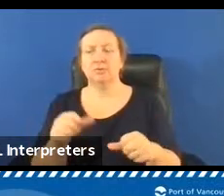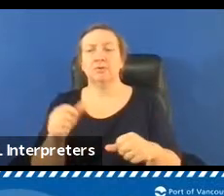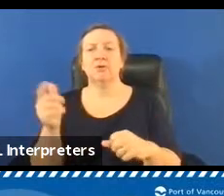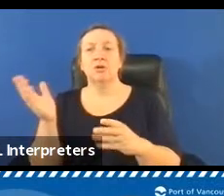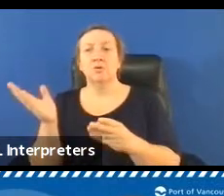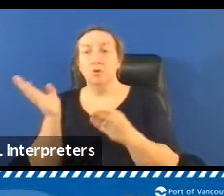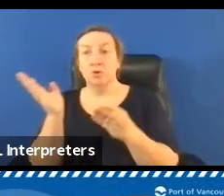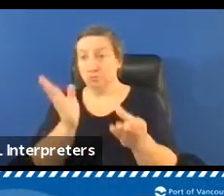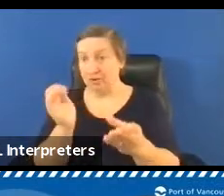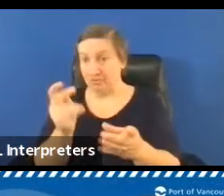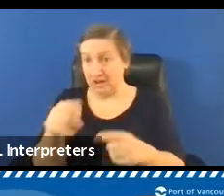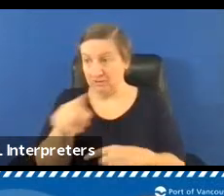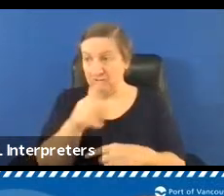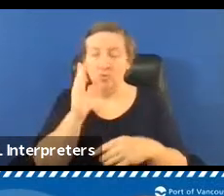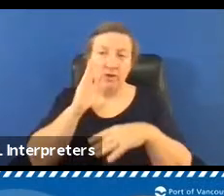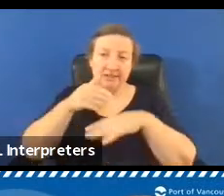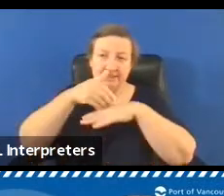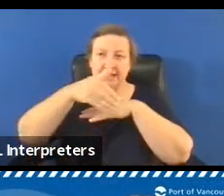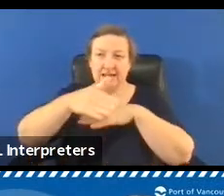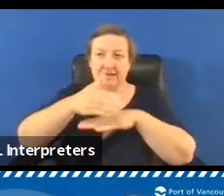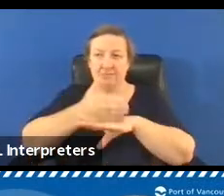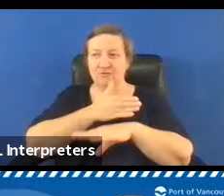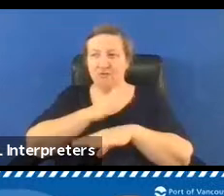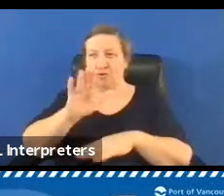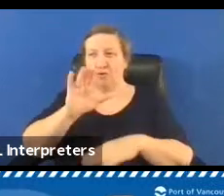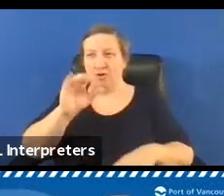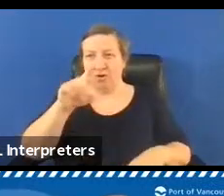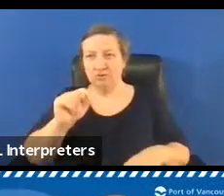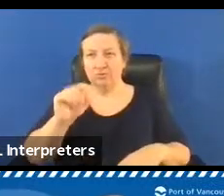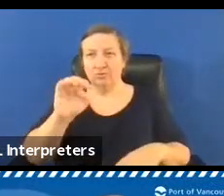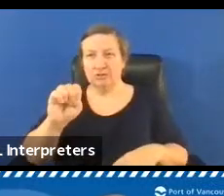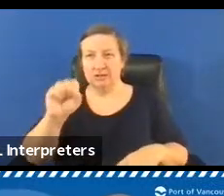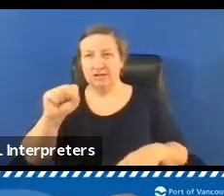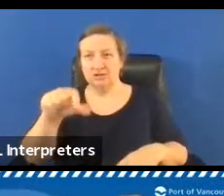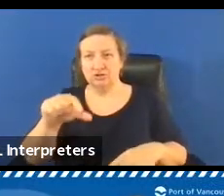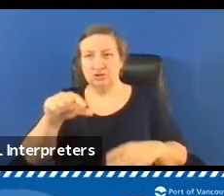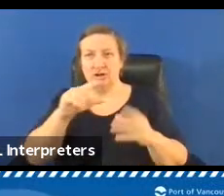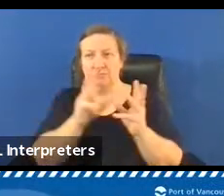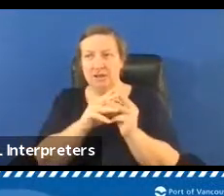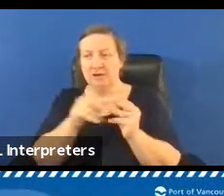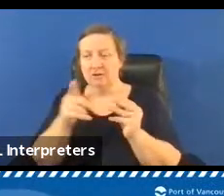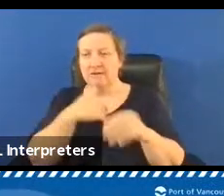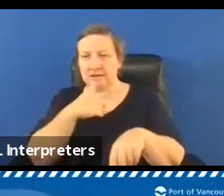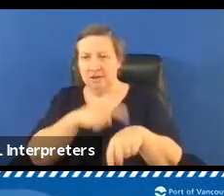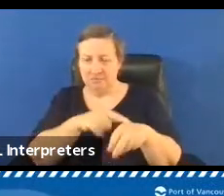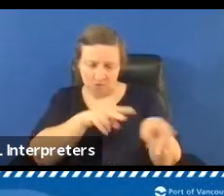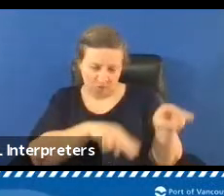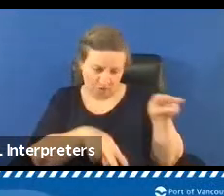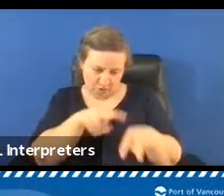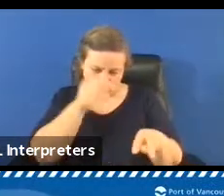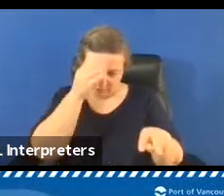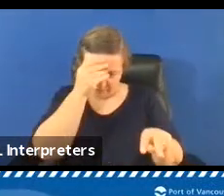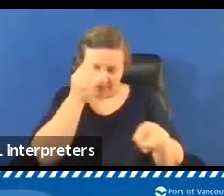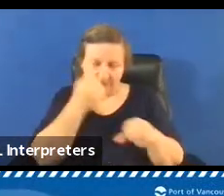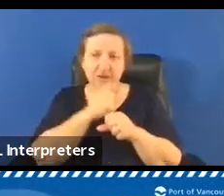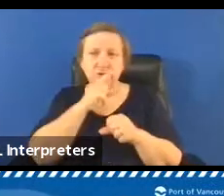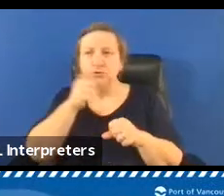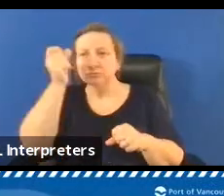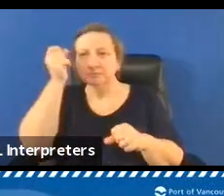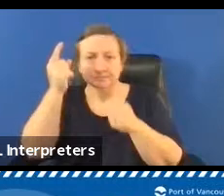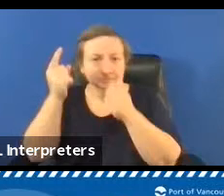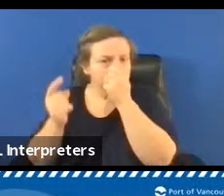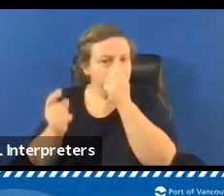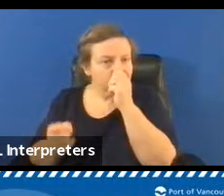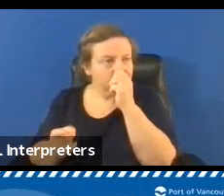to you, we'll send it to you before your October ESG meeting, so you have time to look at it, think about it, and make sure you understand it. But we